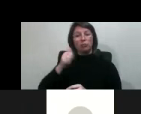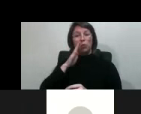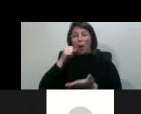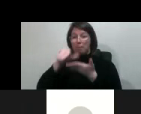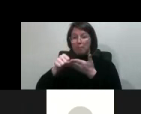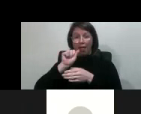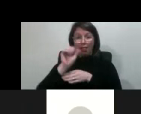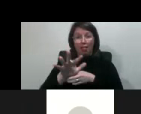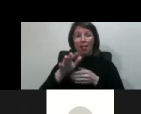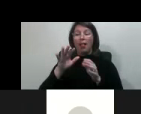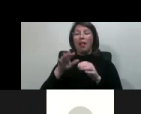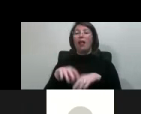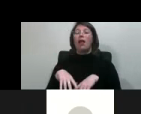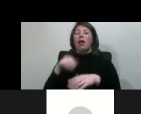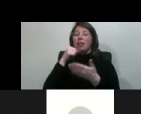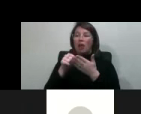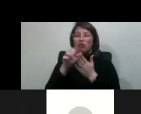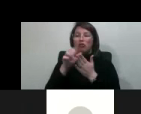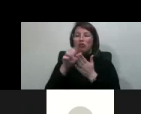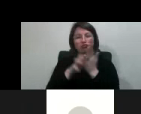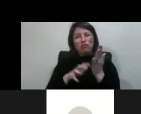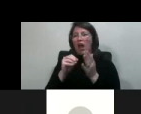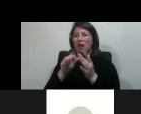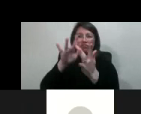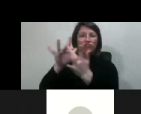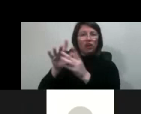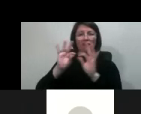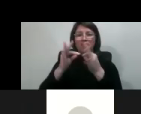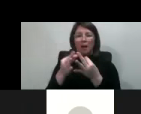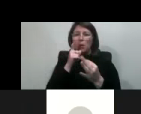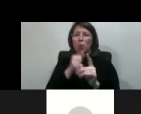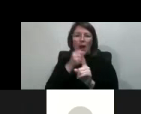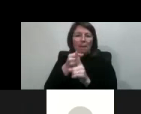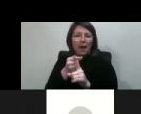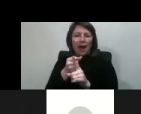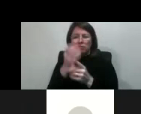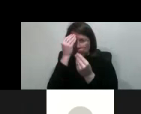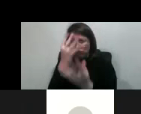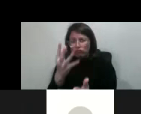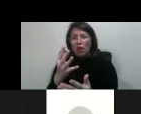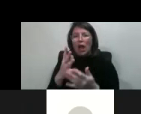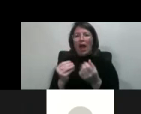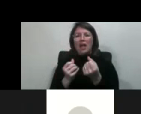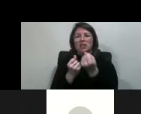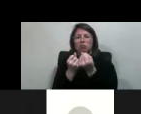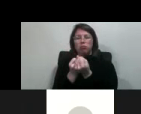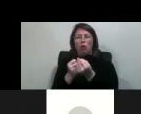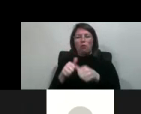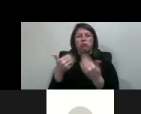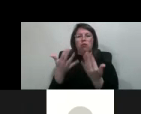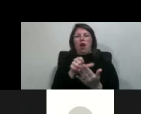out to families who are potentially impacted to make sure they're notified and have support in providing and finding alternative